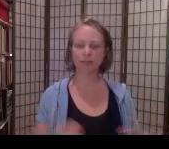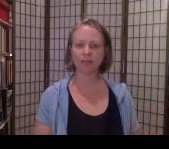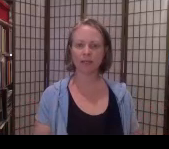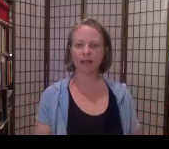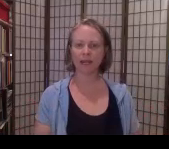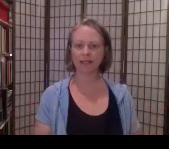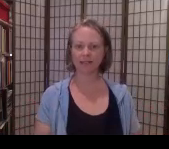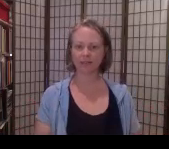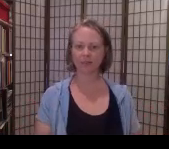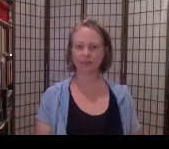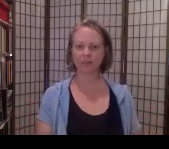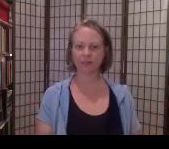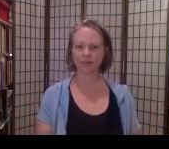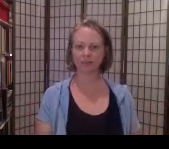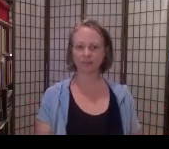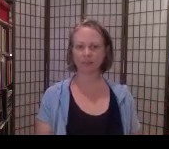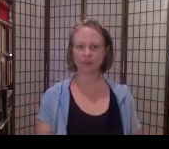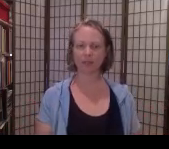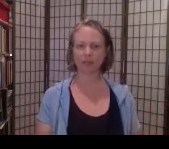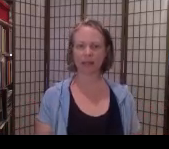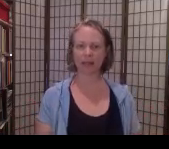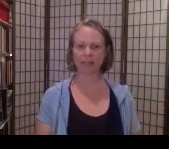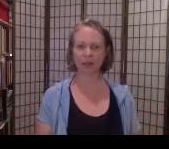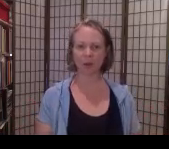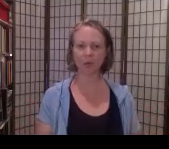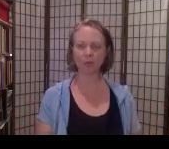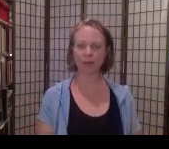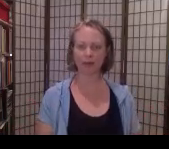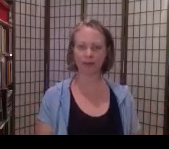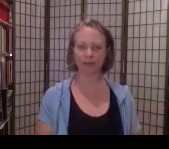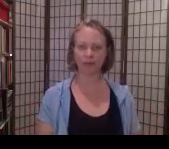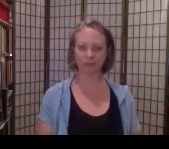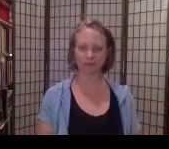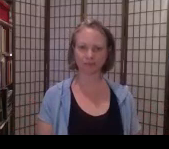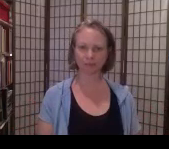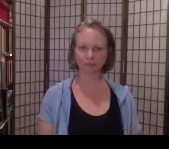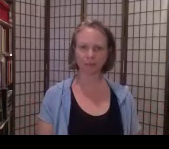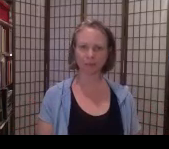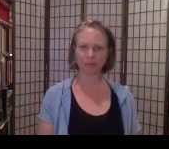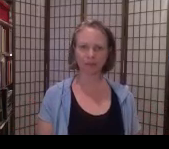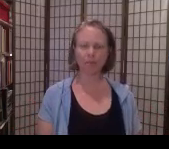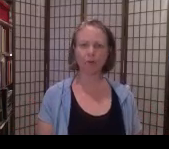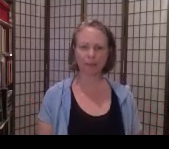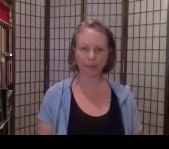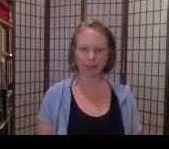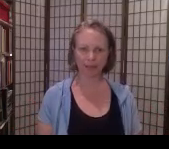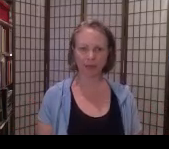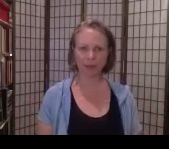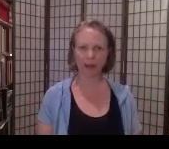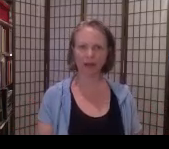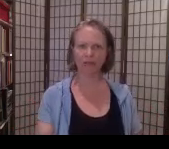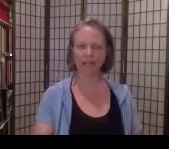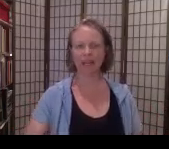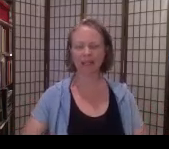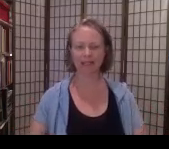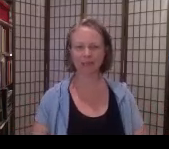animals. And so this cricket really has the hope of more people becoming